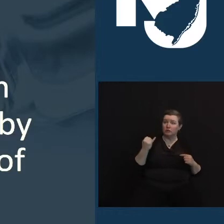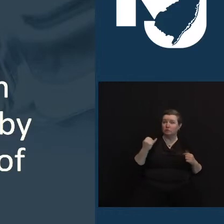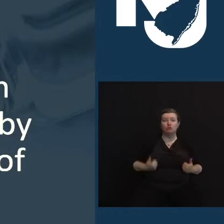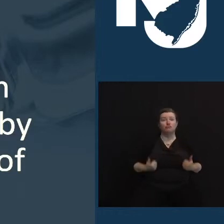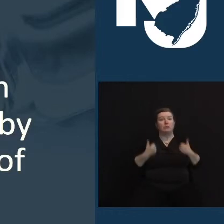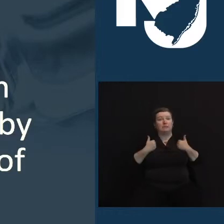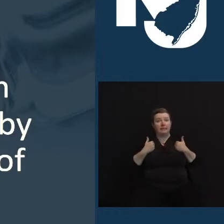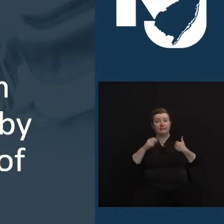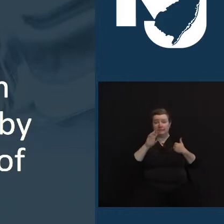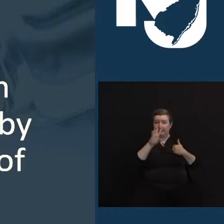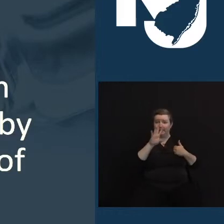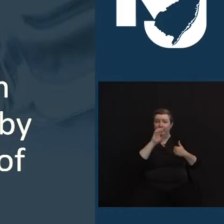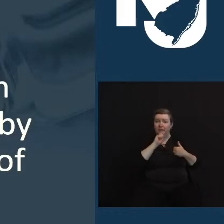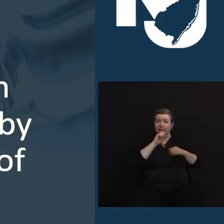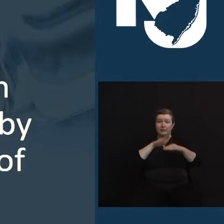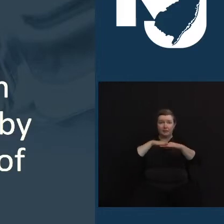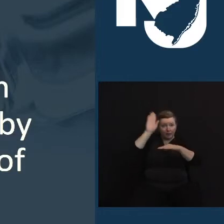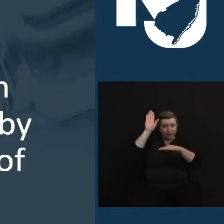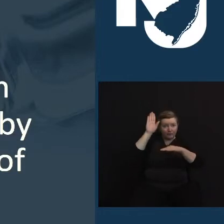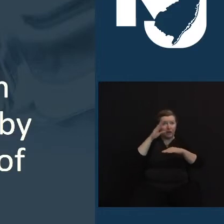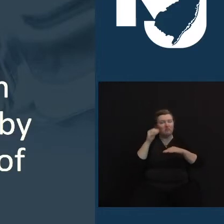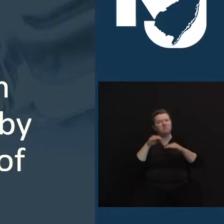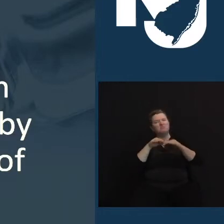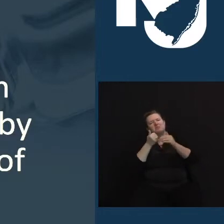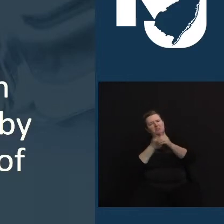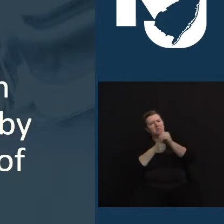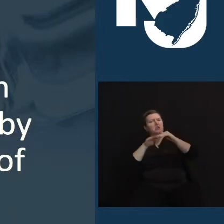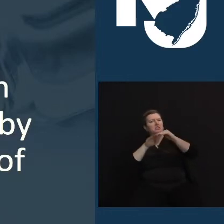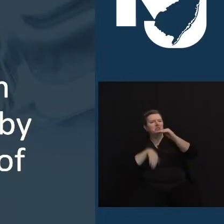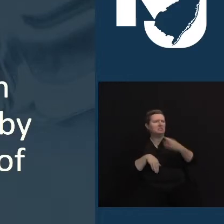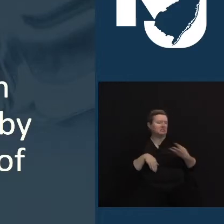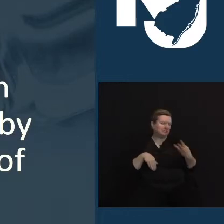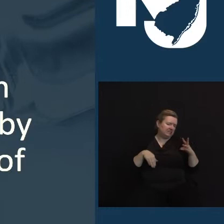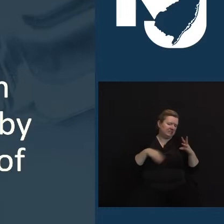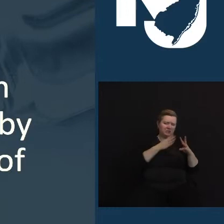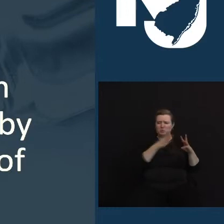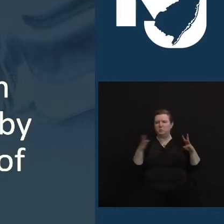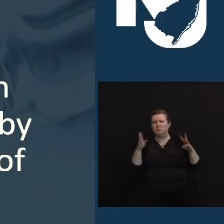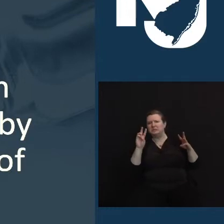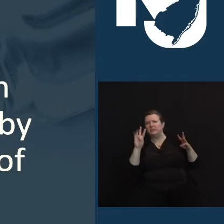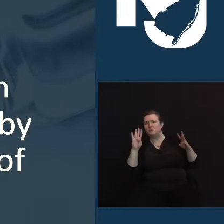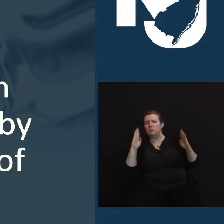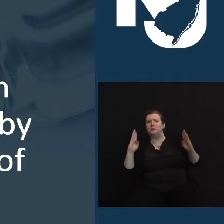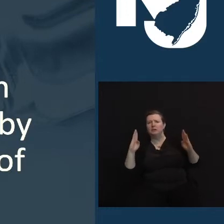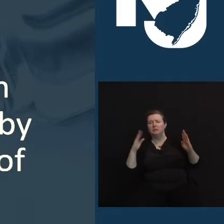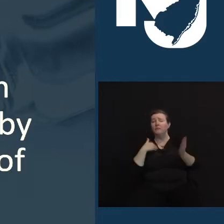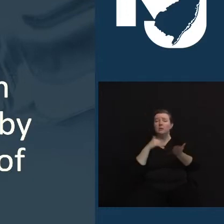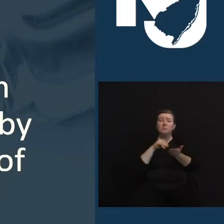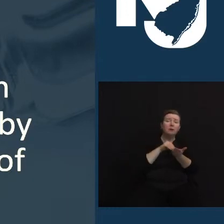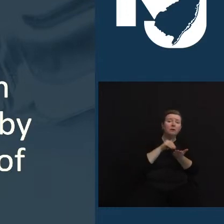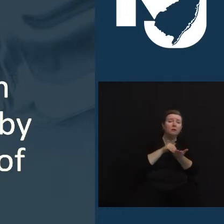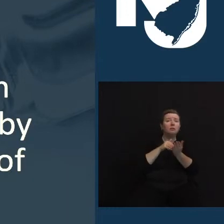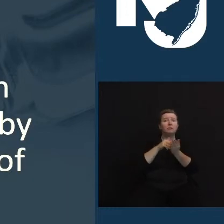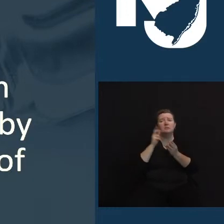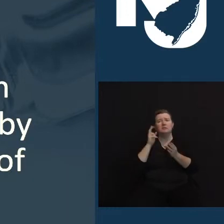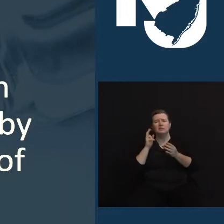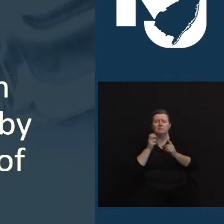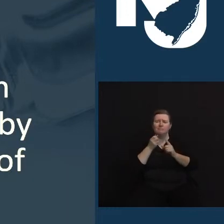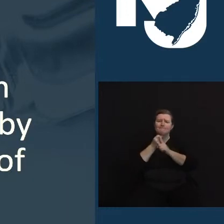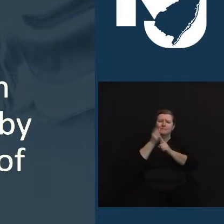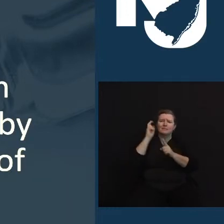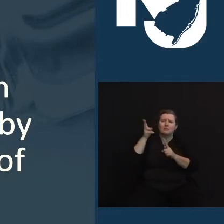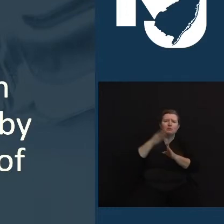plus those between the ages of 16 and 64 with medical conditions as defined by the